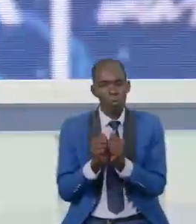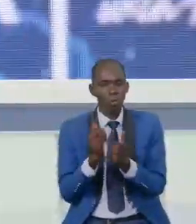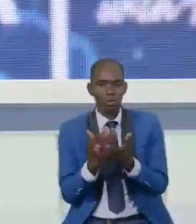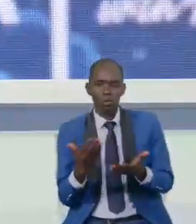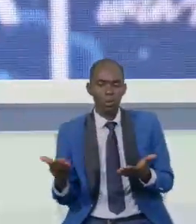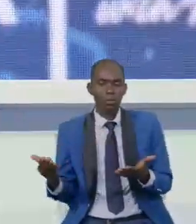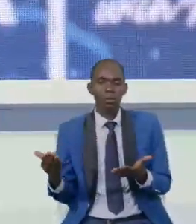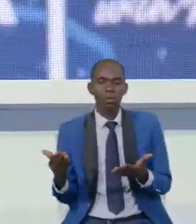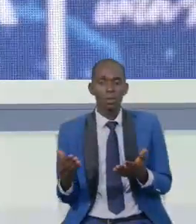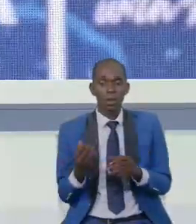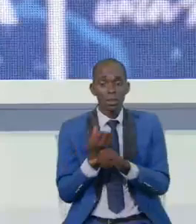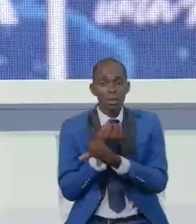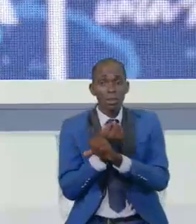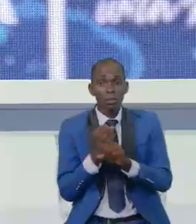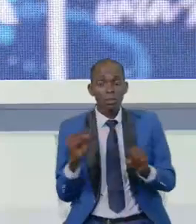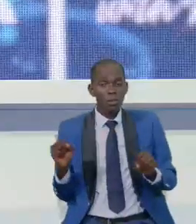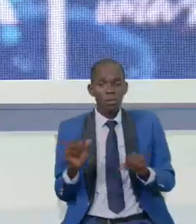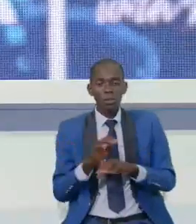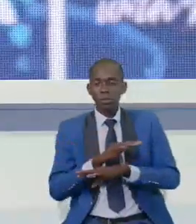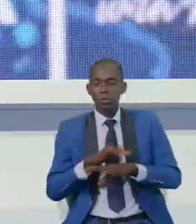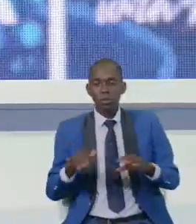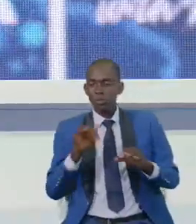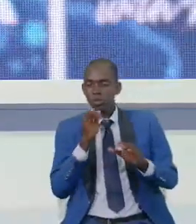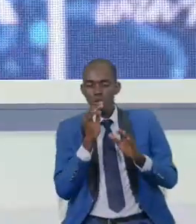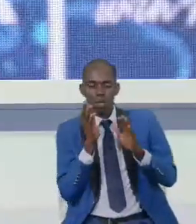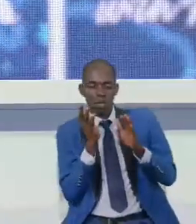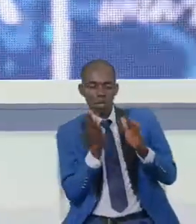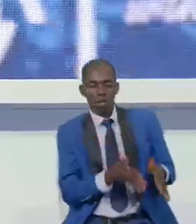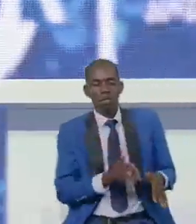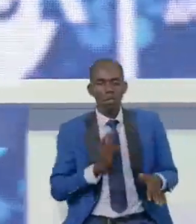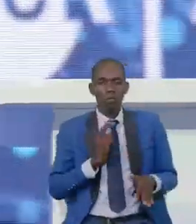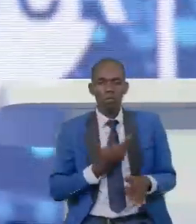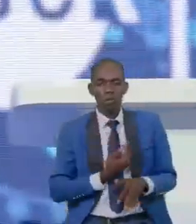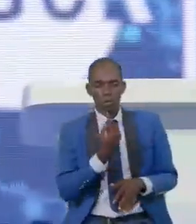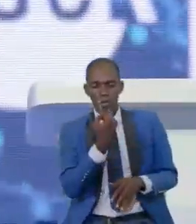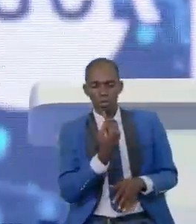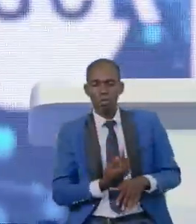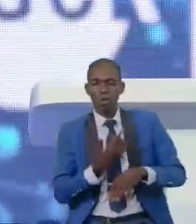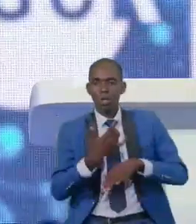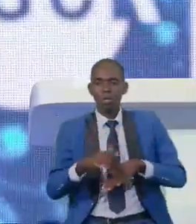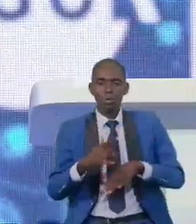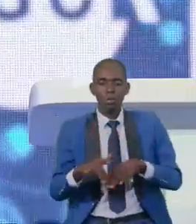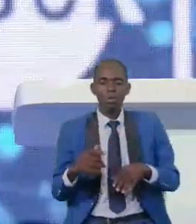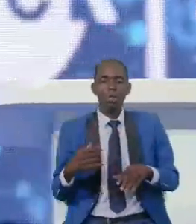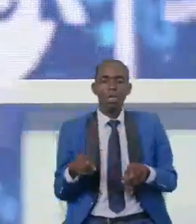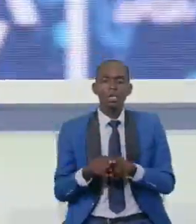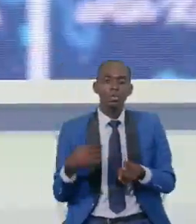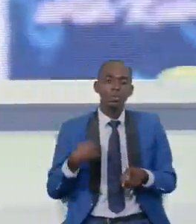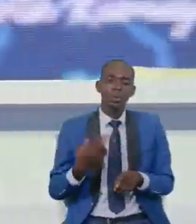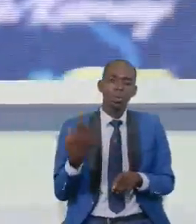Salvation does not leave us the way we were before the salvation.